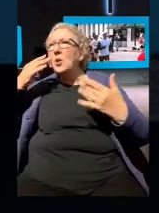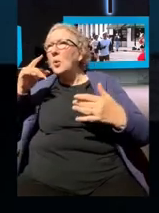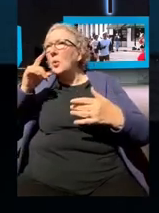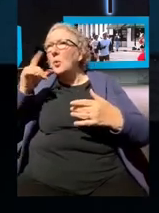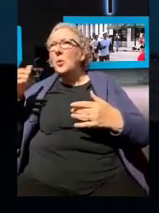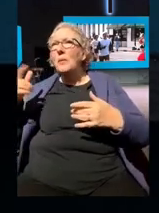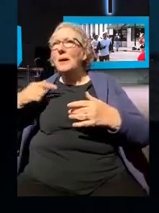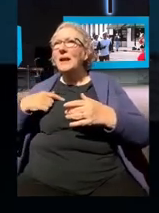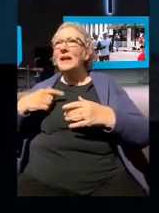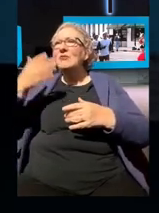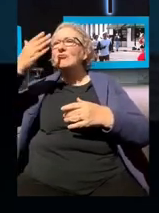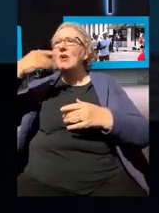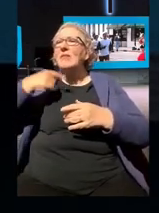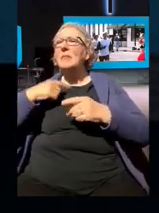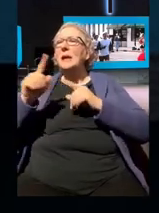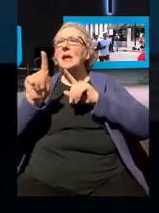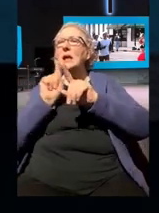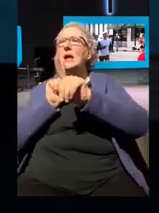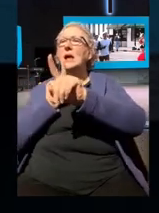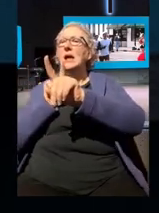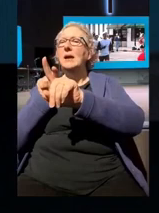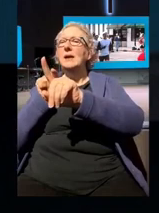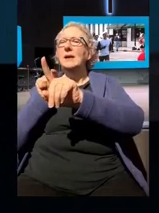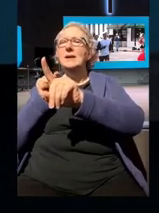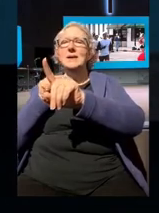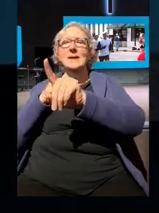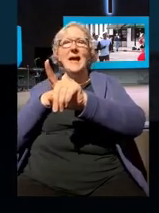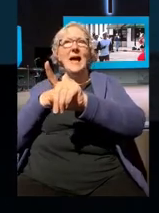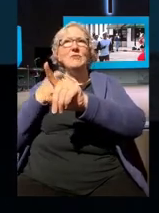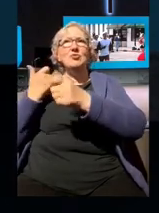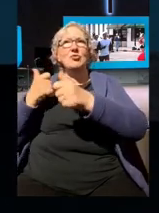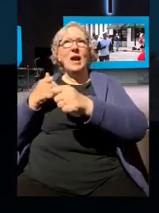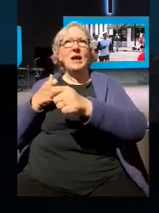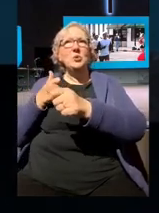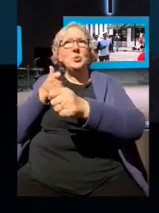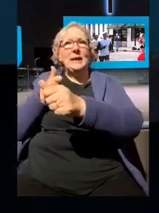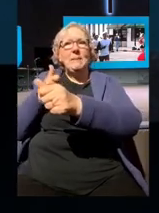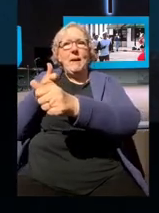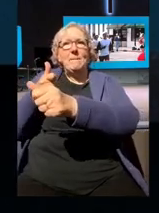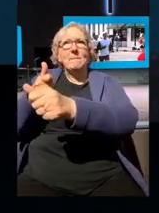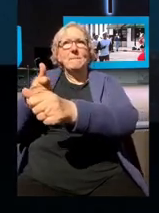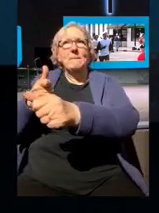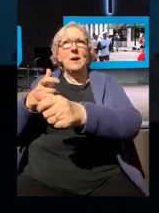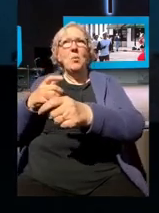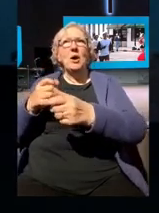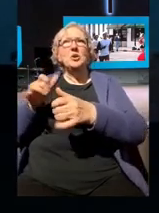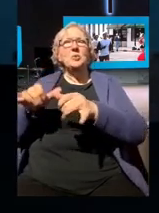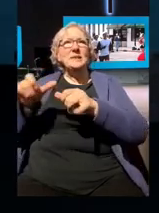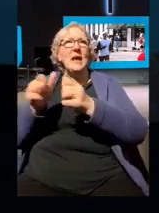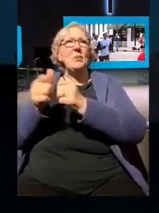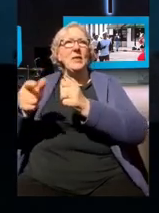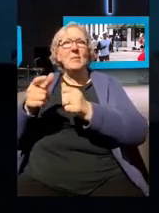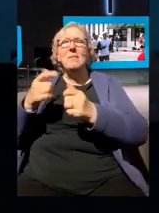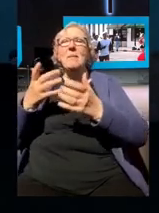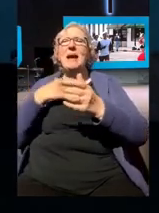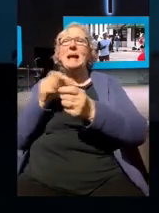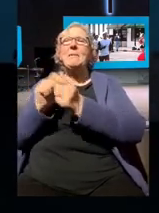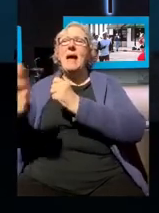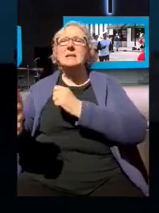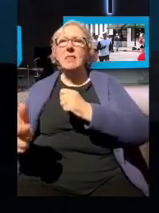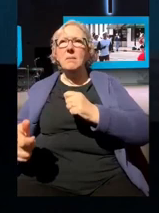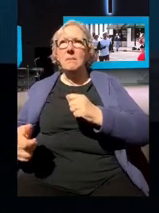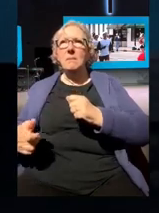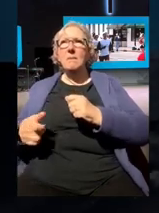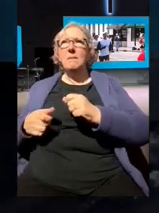5 feet in front of me. Who I'm like, I just got to try and keep up with this person, you know? I just want to stay with them. I want to see if I can pass them. It's that person right there with